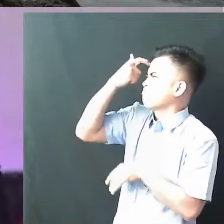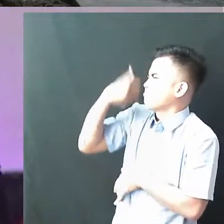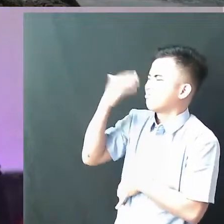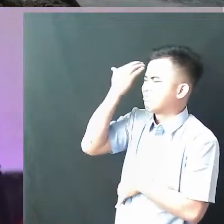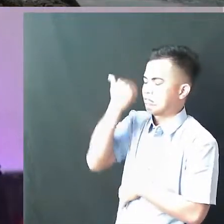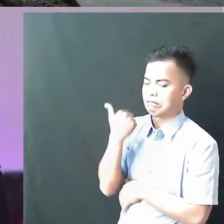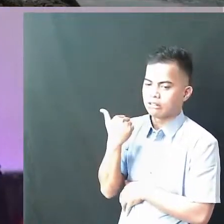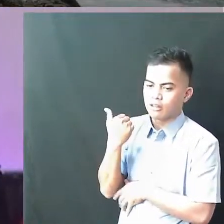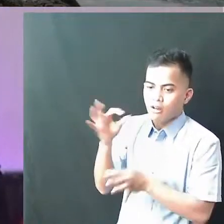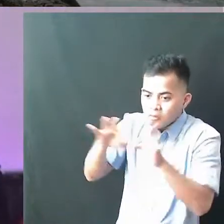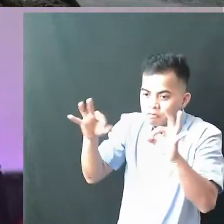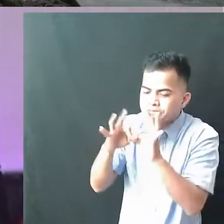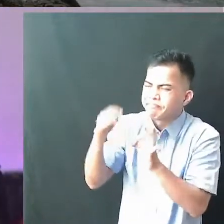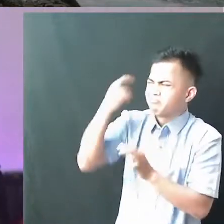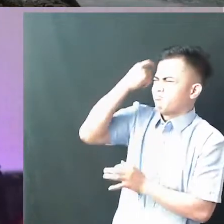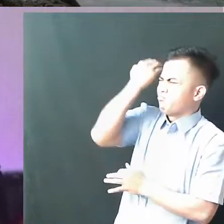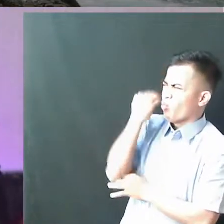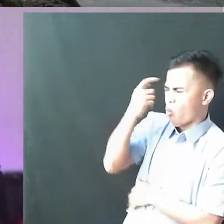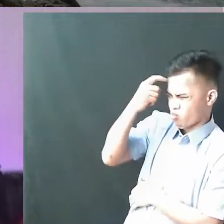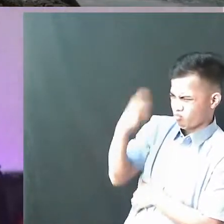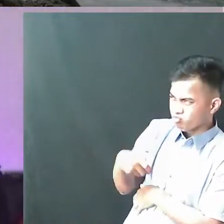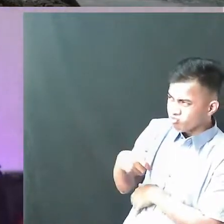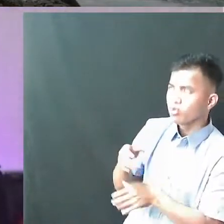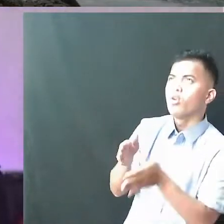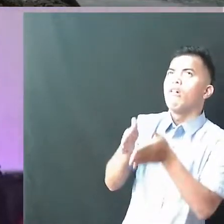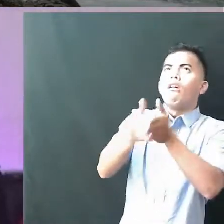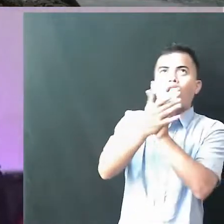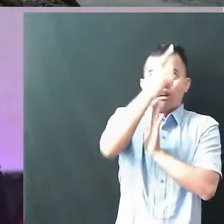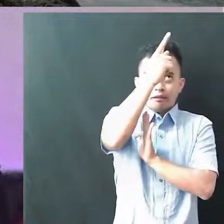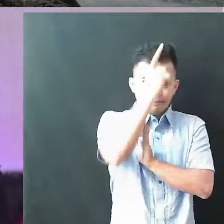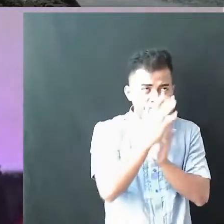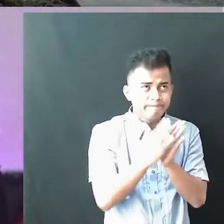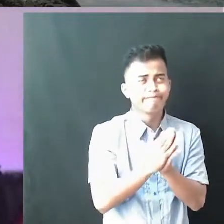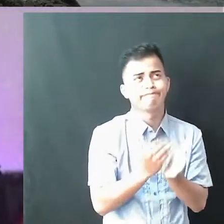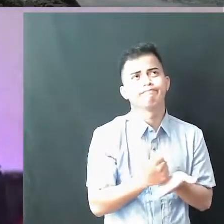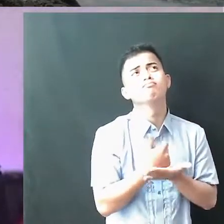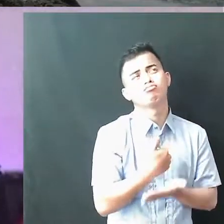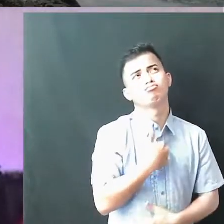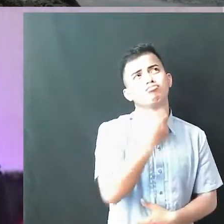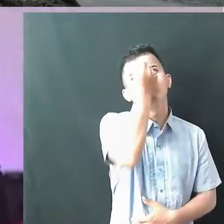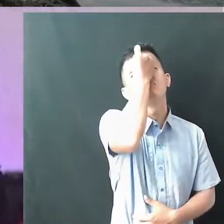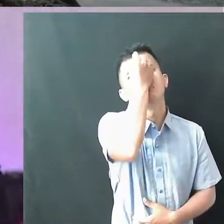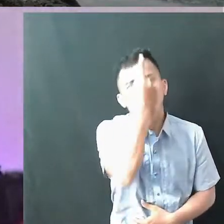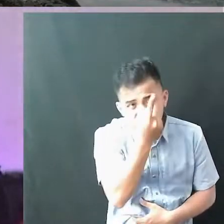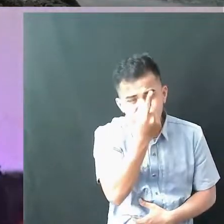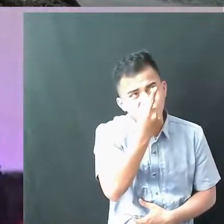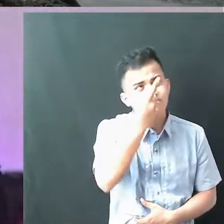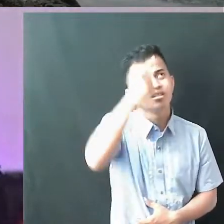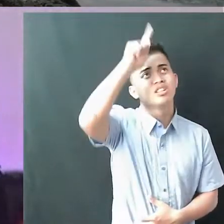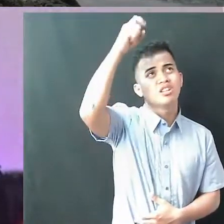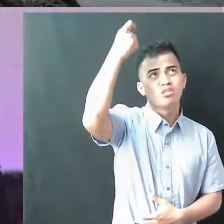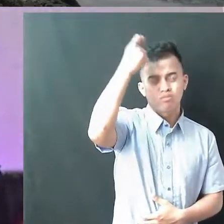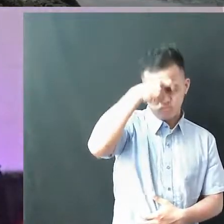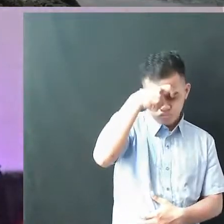ang gayua siya sa Diyos na nagahatag na tu sa tanan na tawo